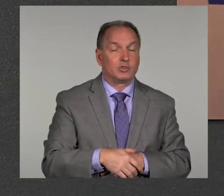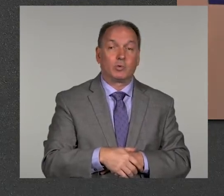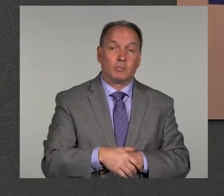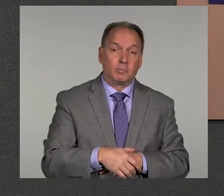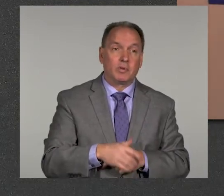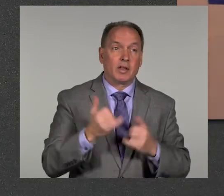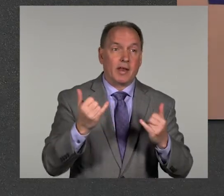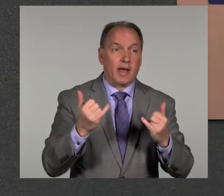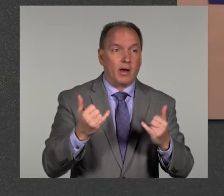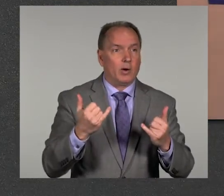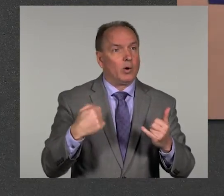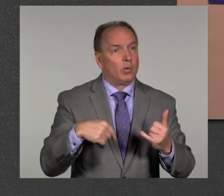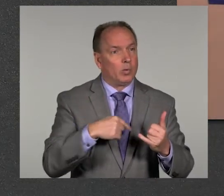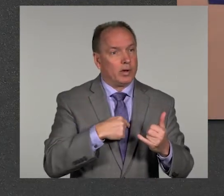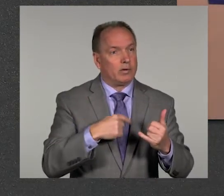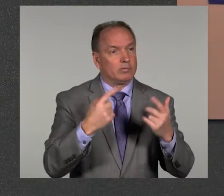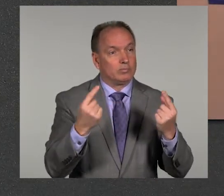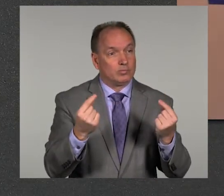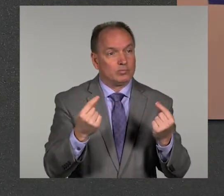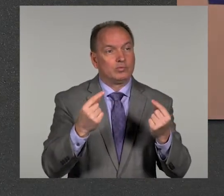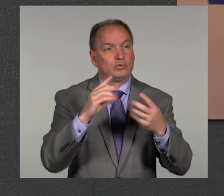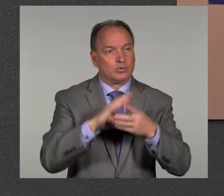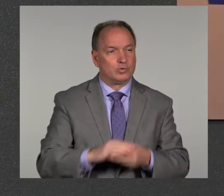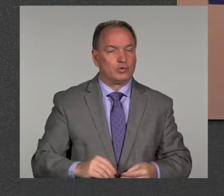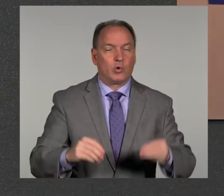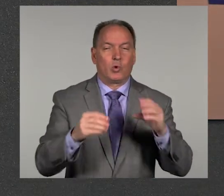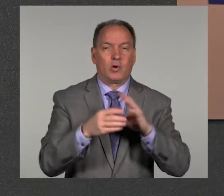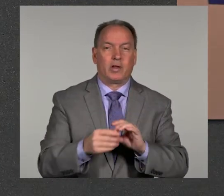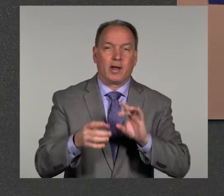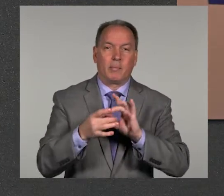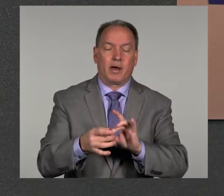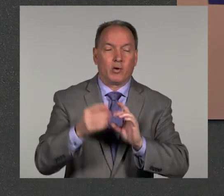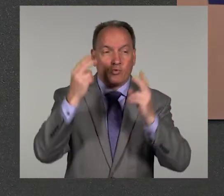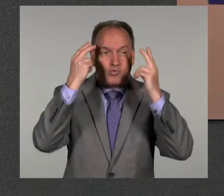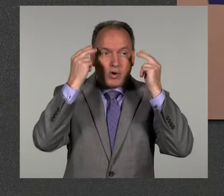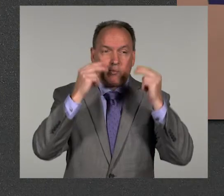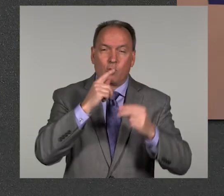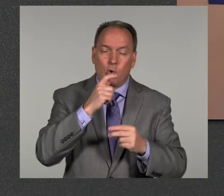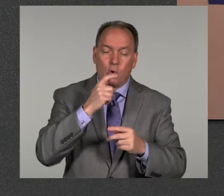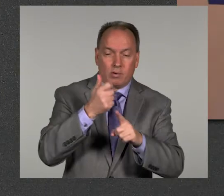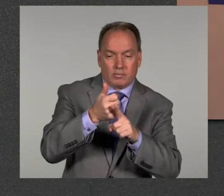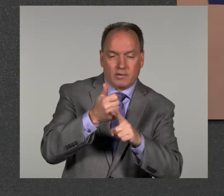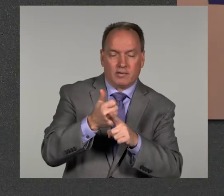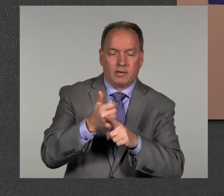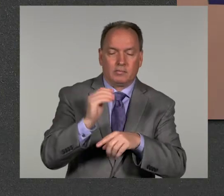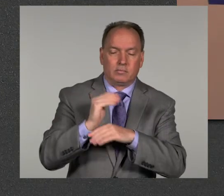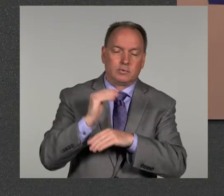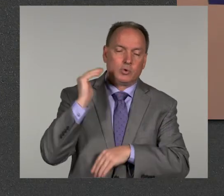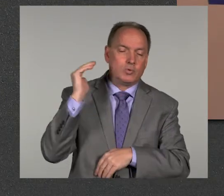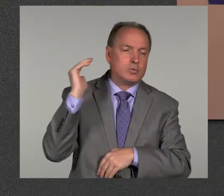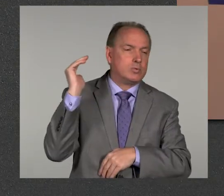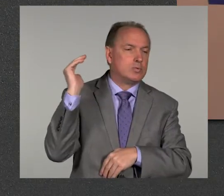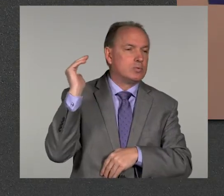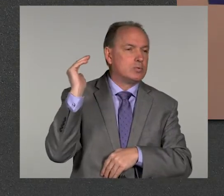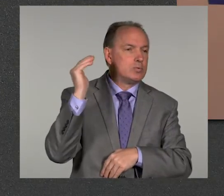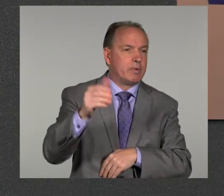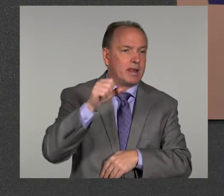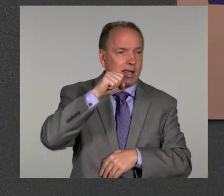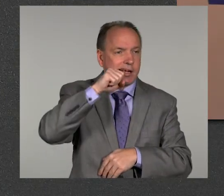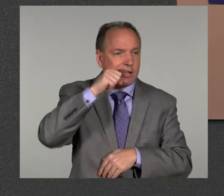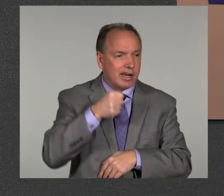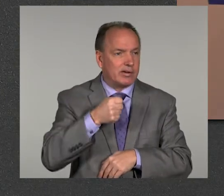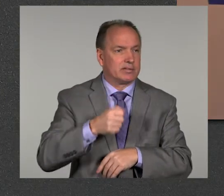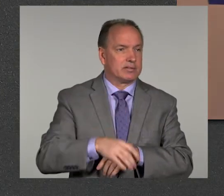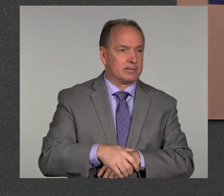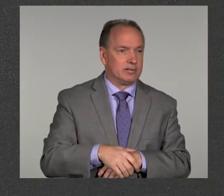right, so now we are going to read a story about a rabbit who had too many